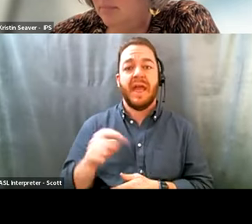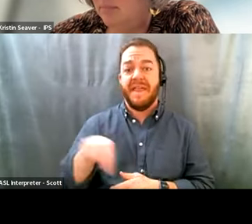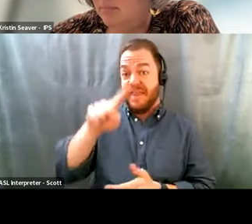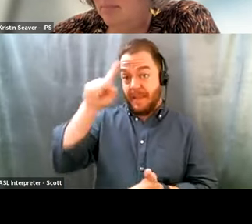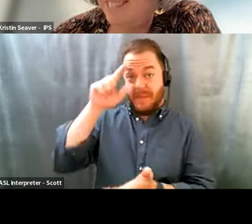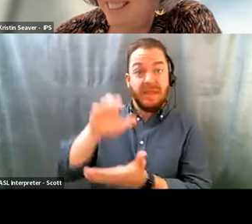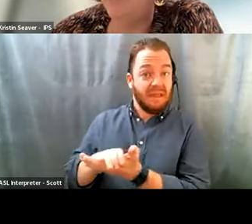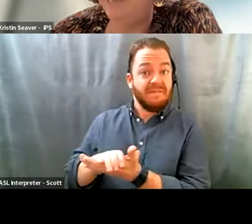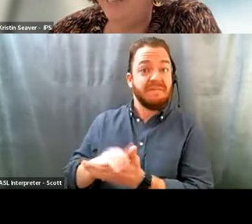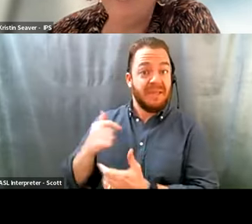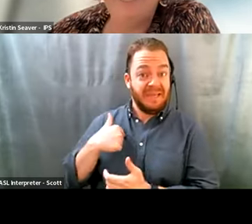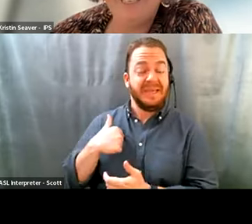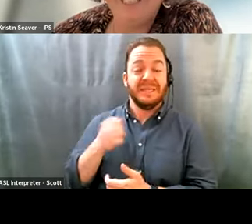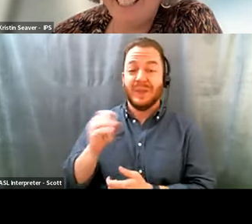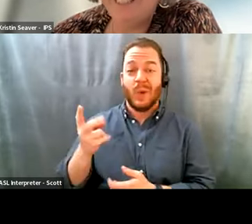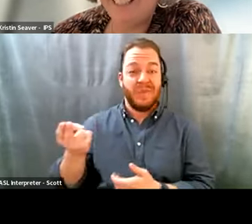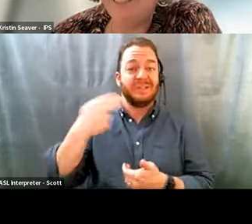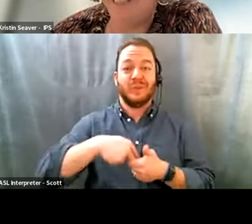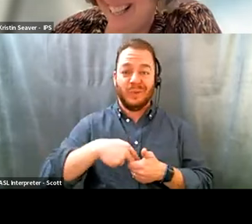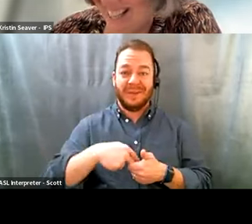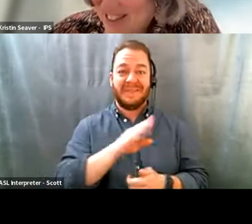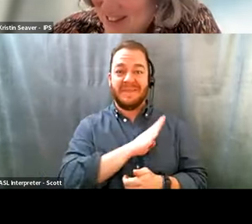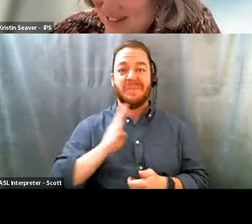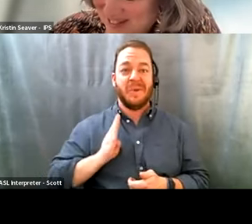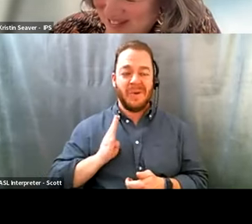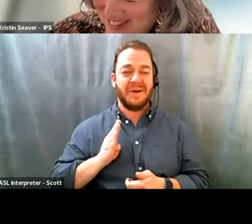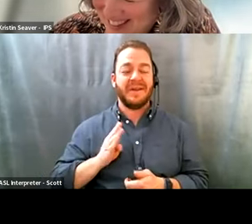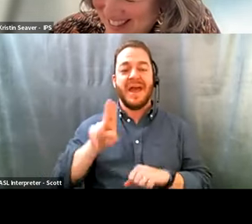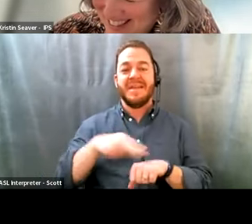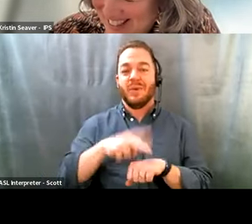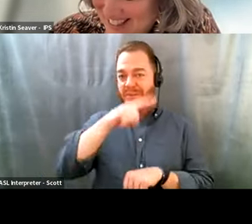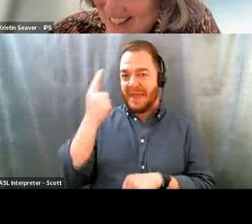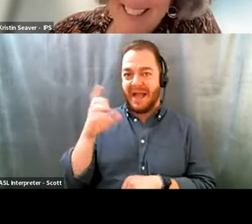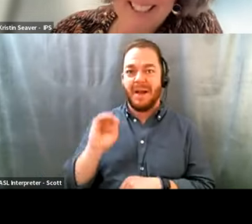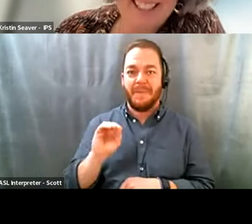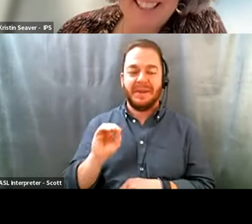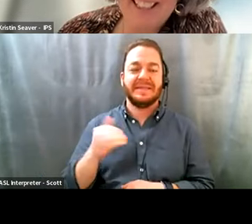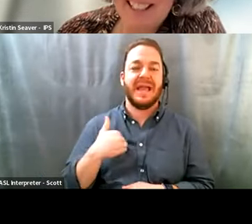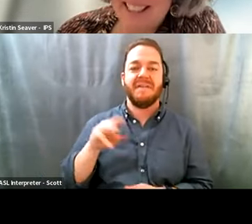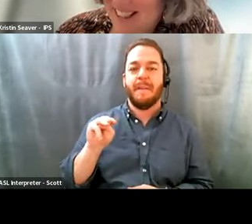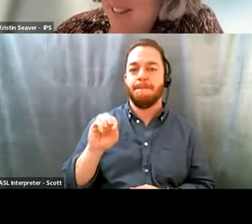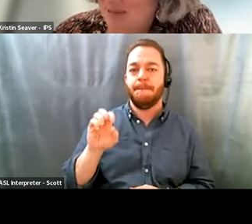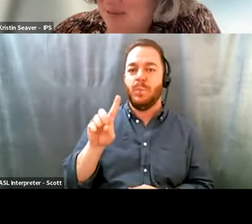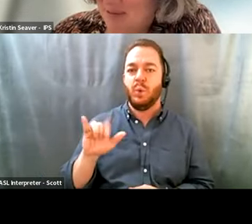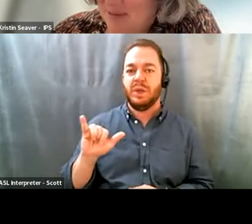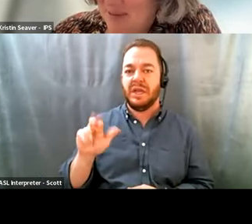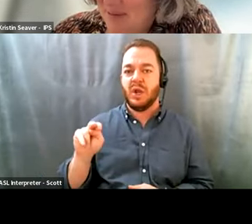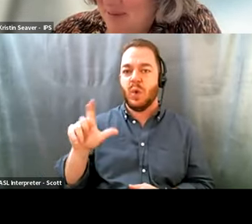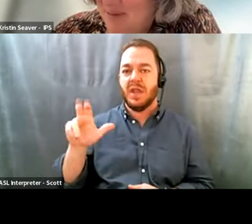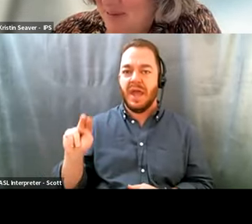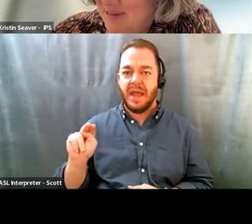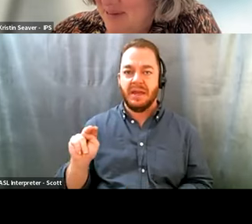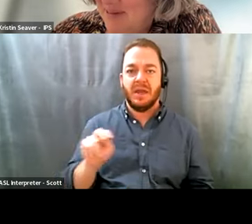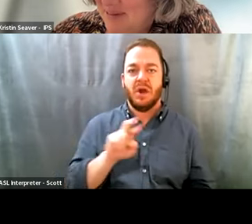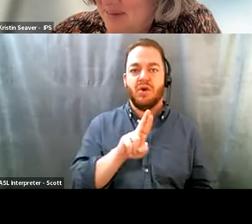So, so they're on board. And of course, the Black companies are, you know, we have Moody Nolan,